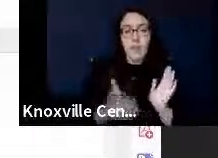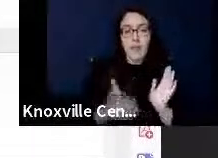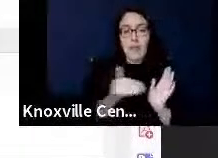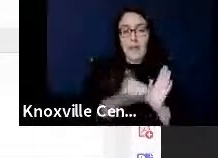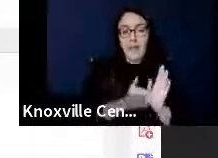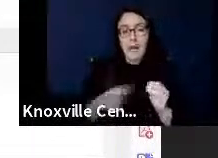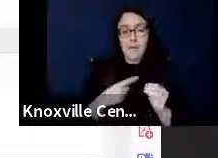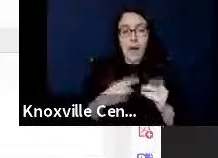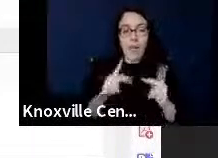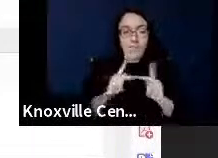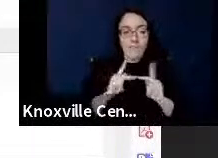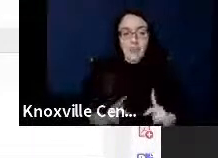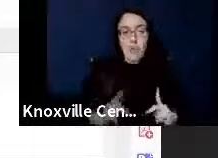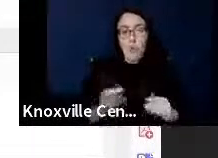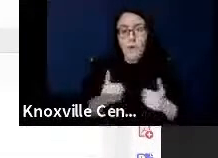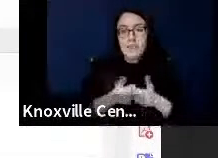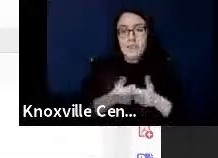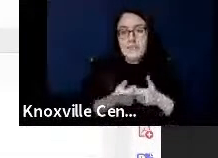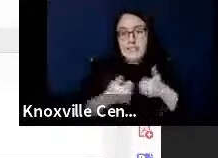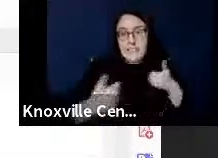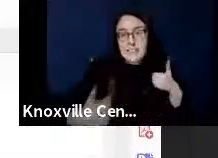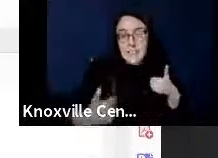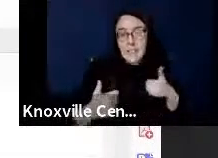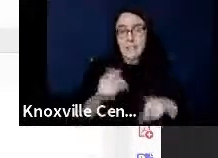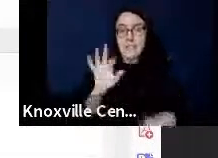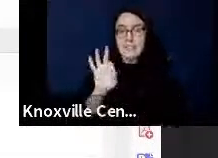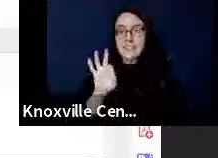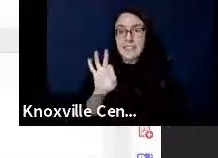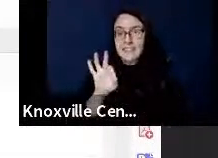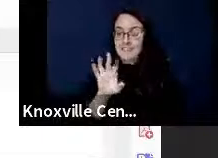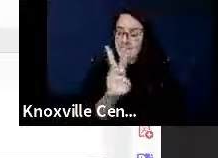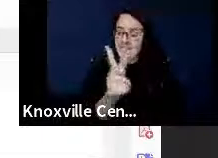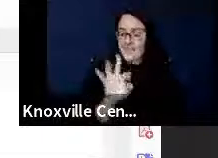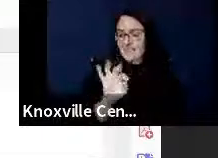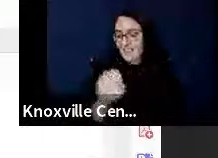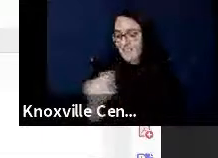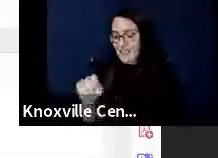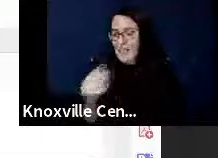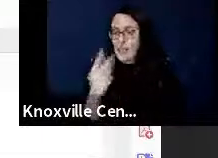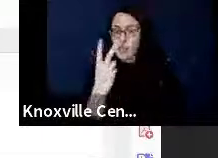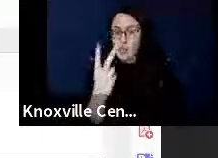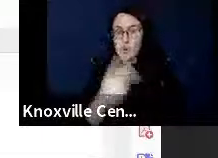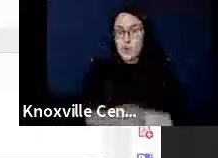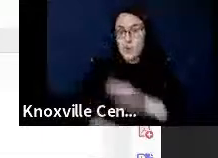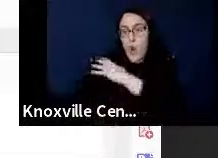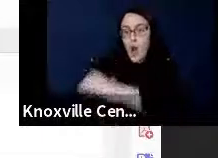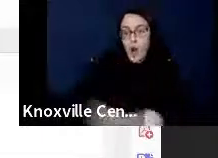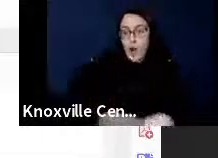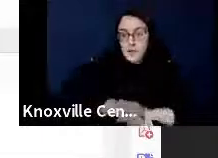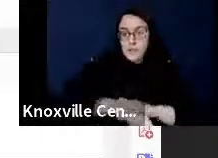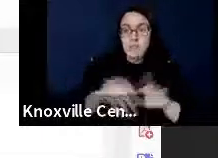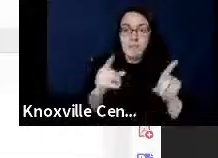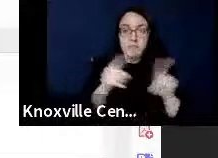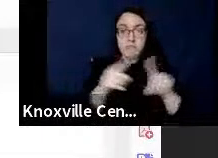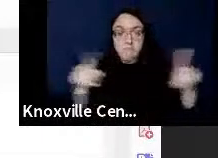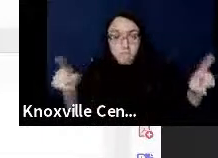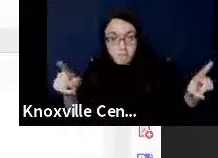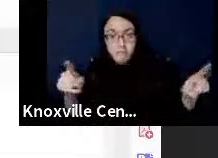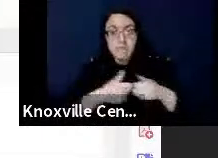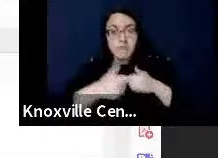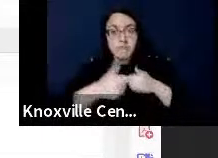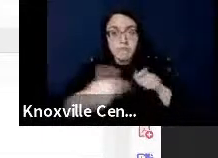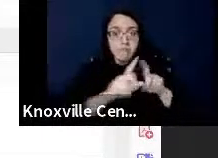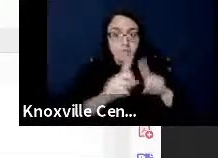the physical distancing, keeping 6 feet away from people to arm's length. So this is one of those things